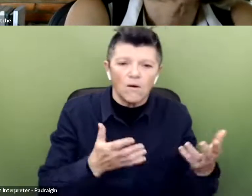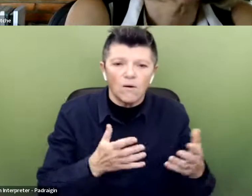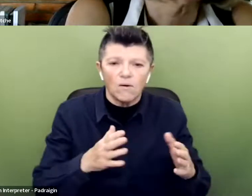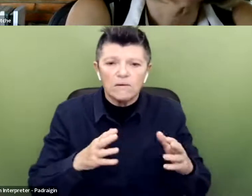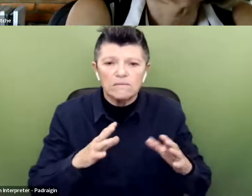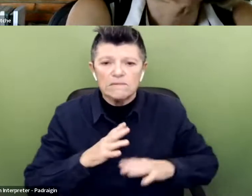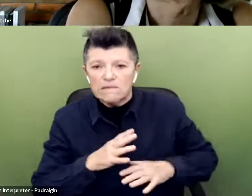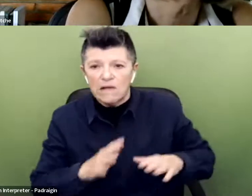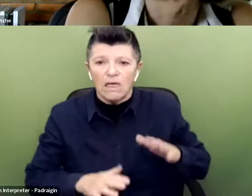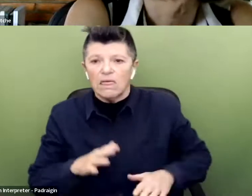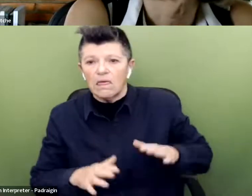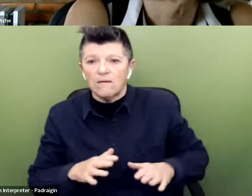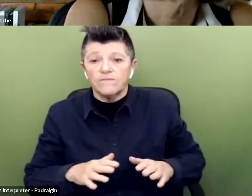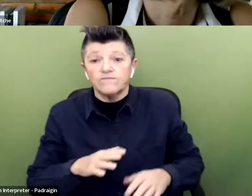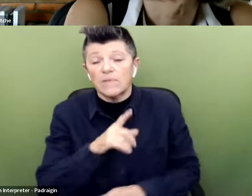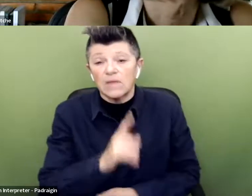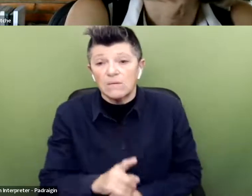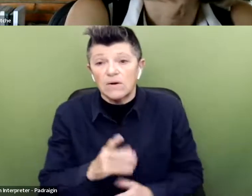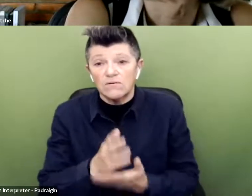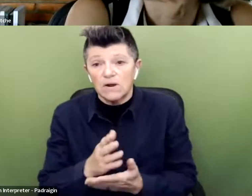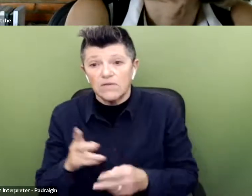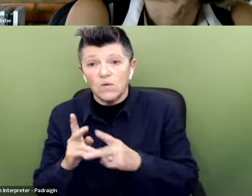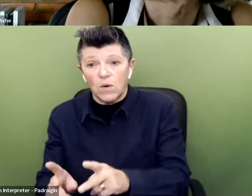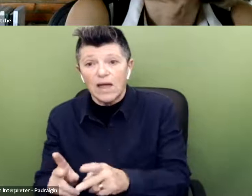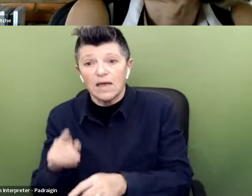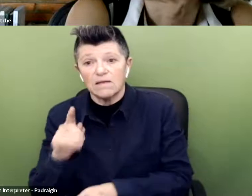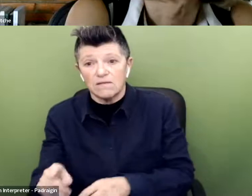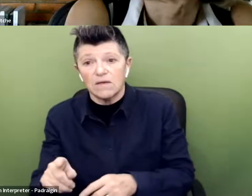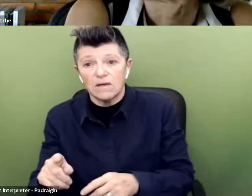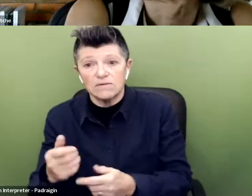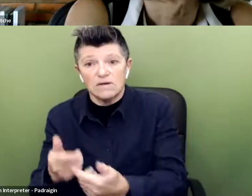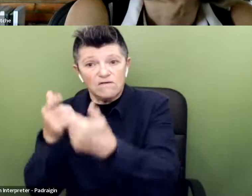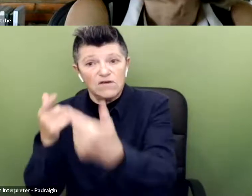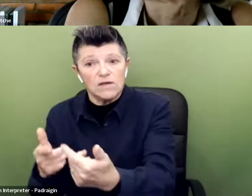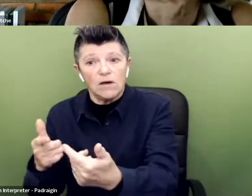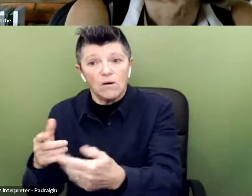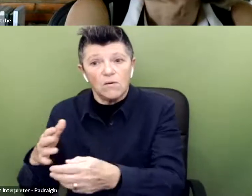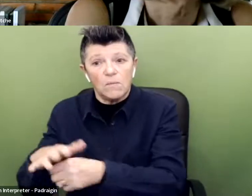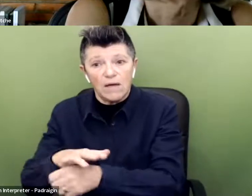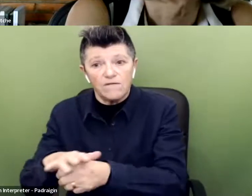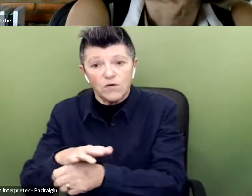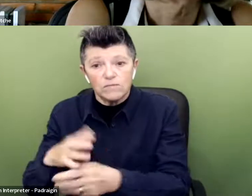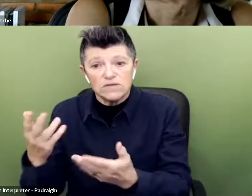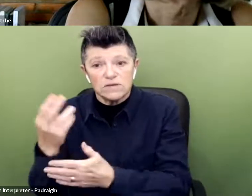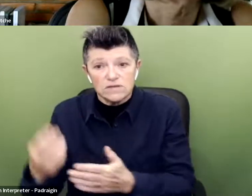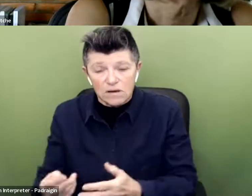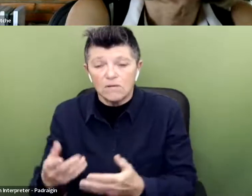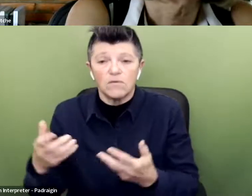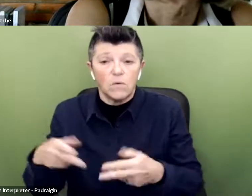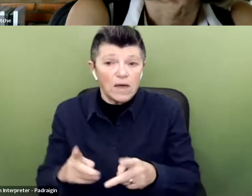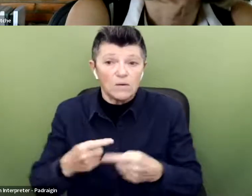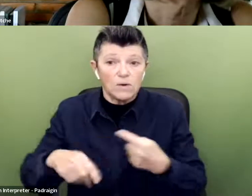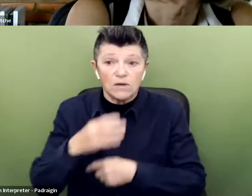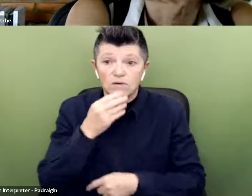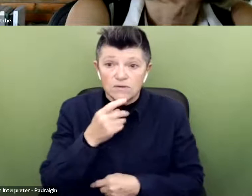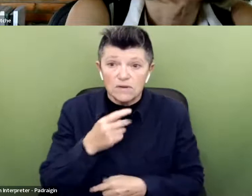in some ways, that the ways that platforms are designed, but also the ways that we have started using them, kind of amplify some of these kinds of